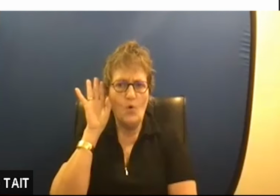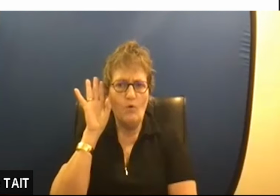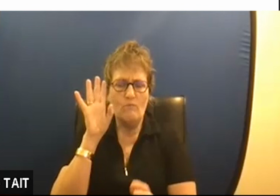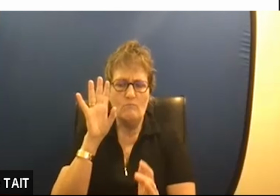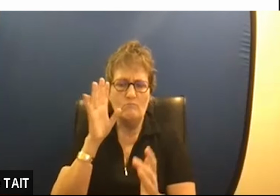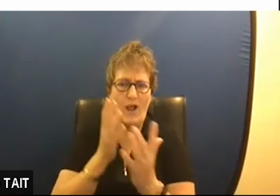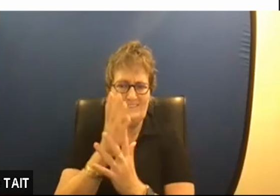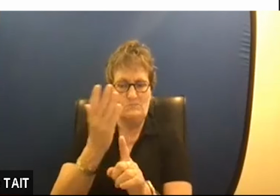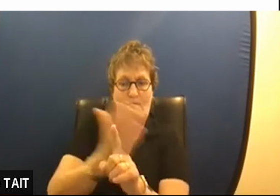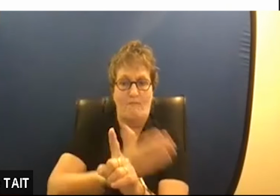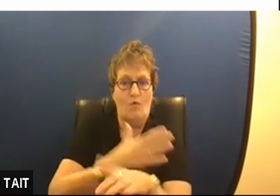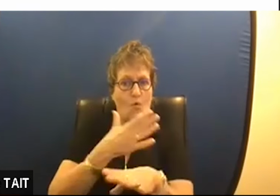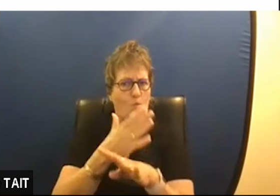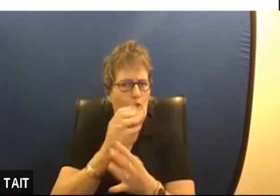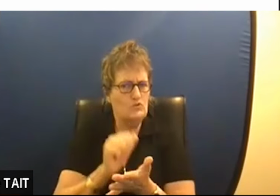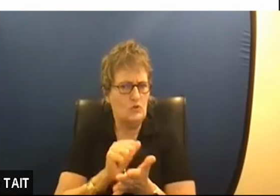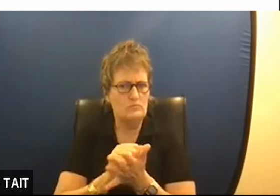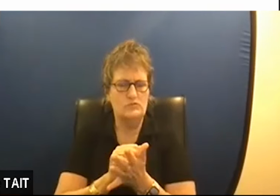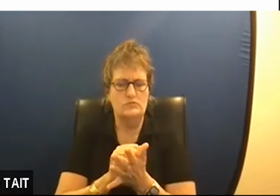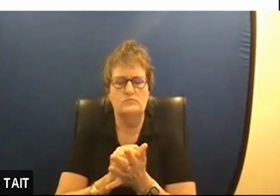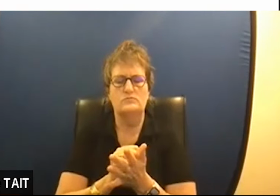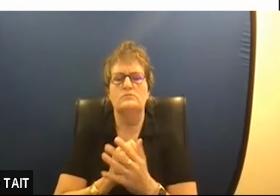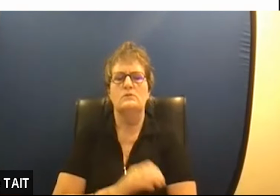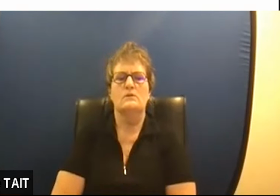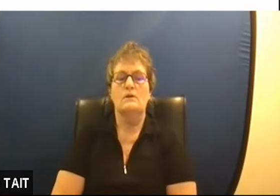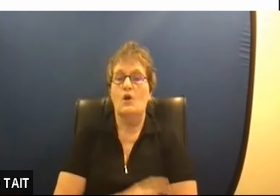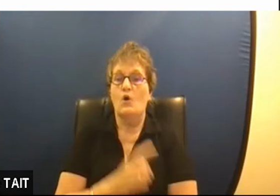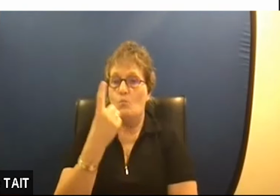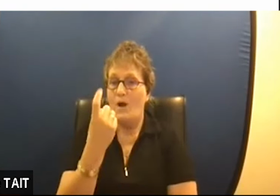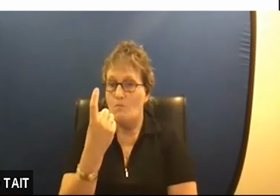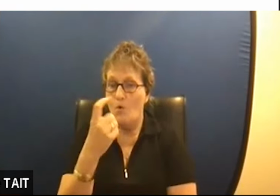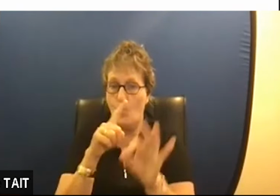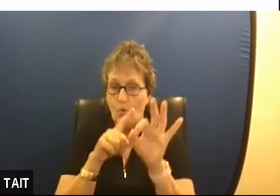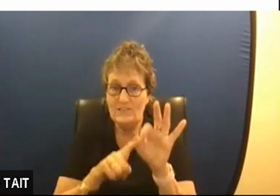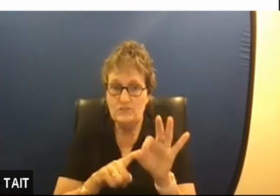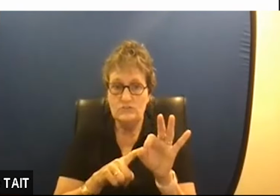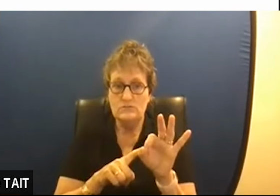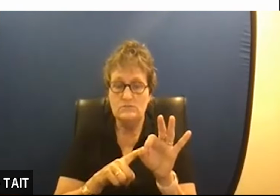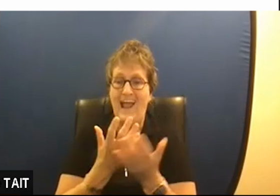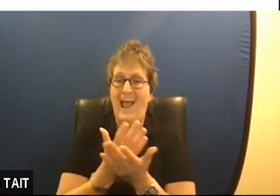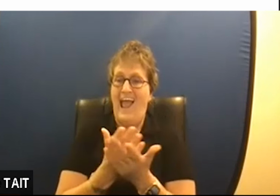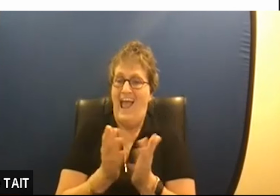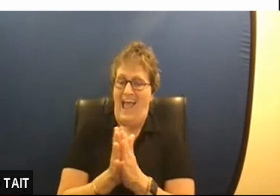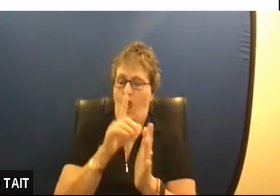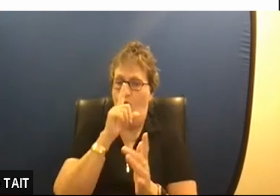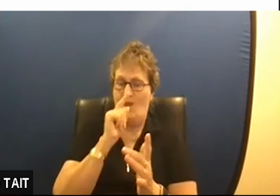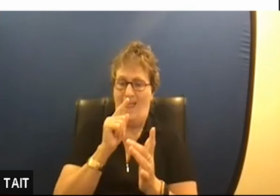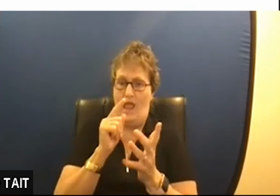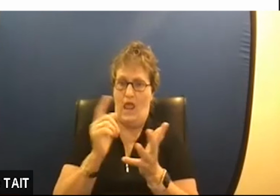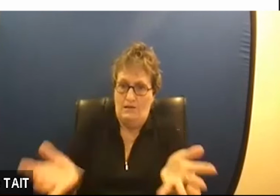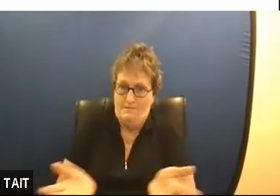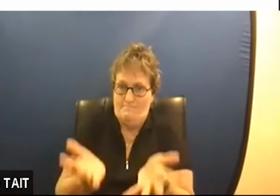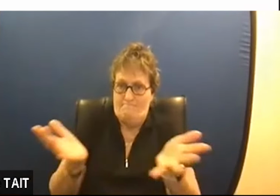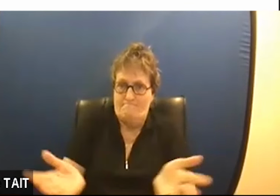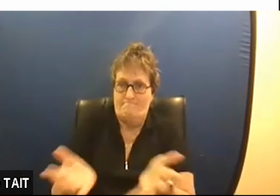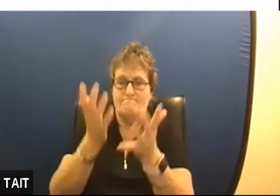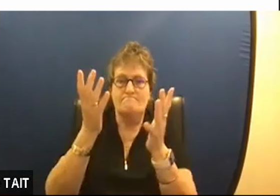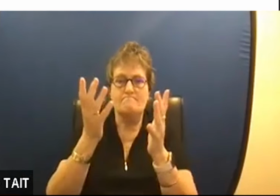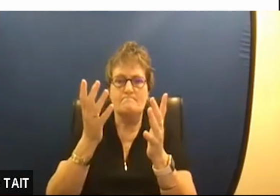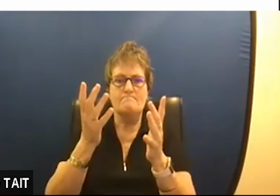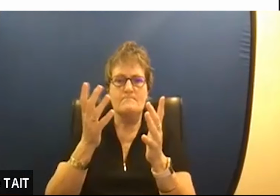workshops? And last thought-provoking question I have for everybody is, how can we amplify the Diversified Project's methods so that we can raise